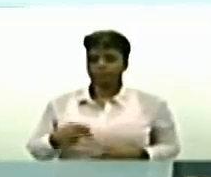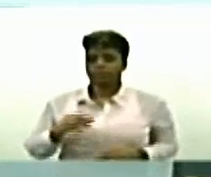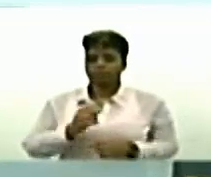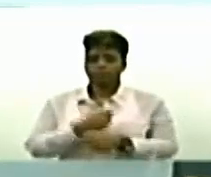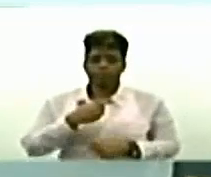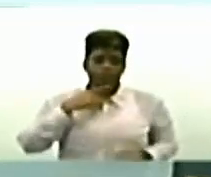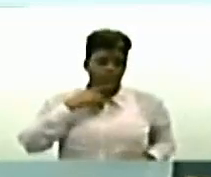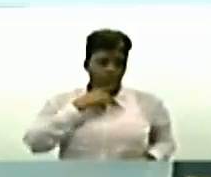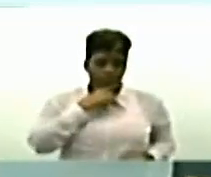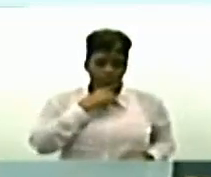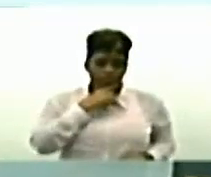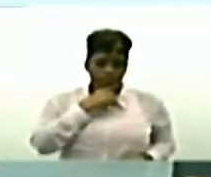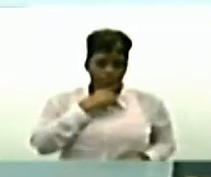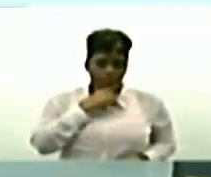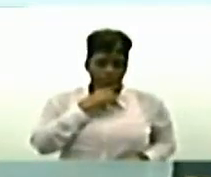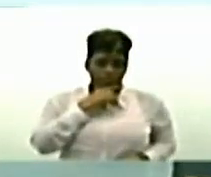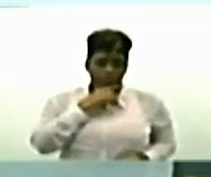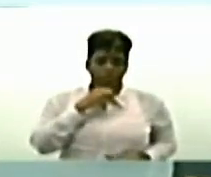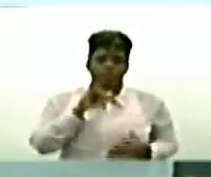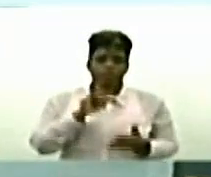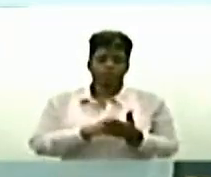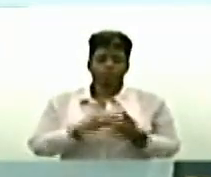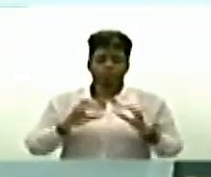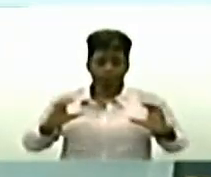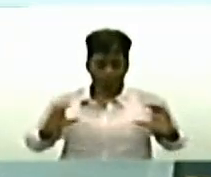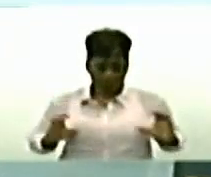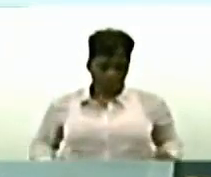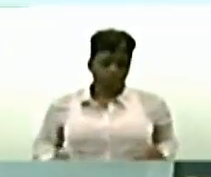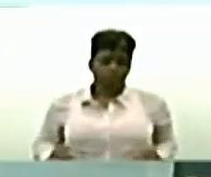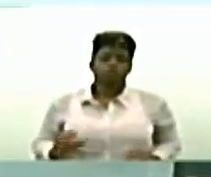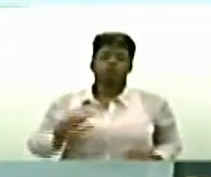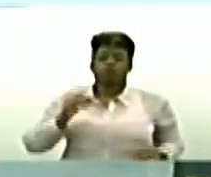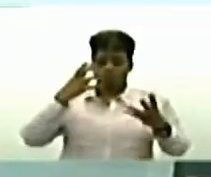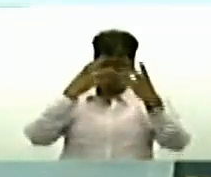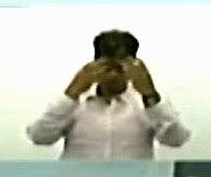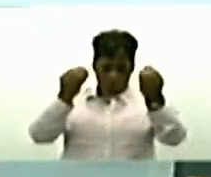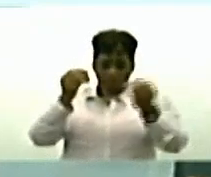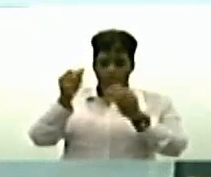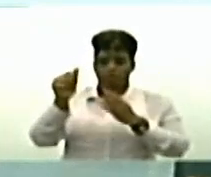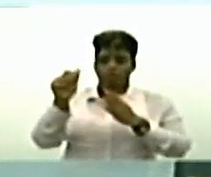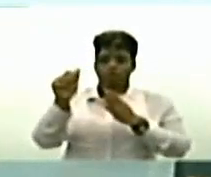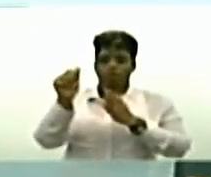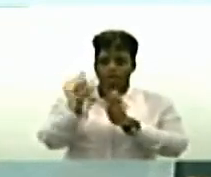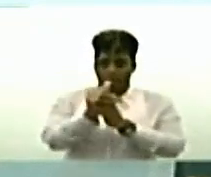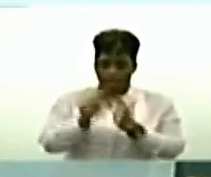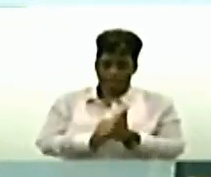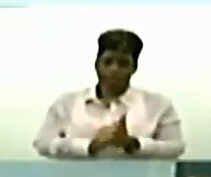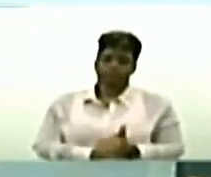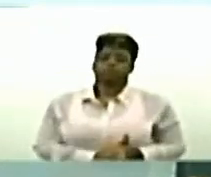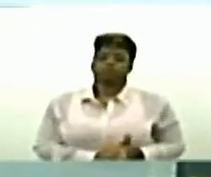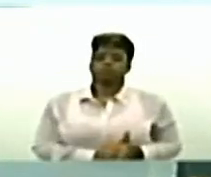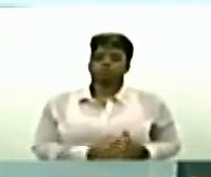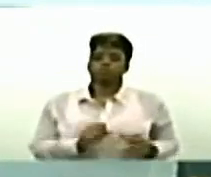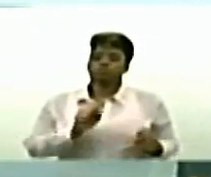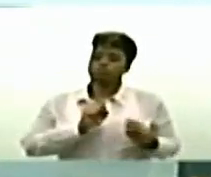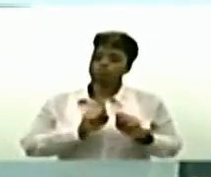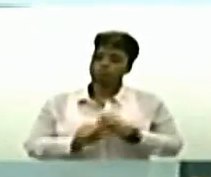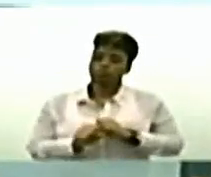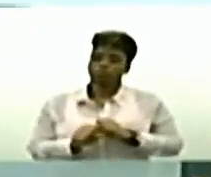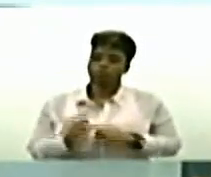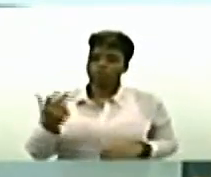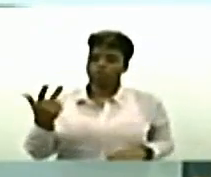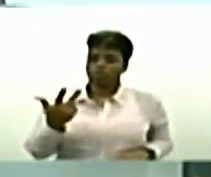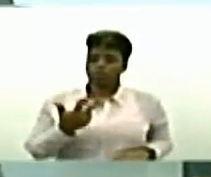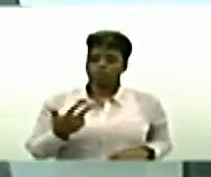our citizens comply with the Act. So we've had three categories